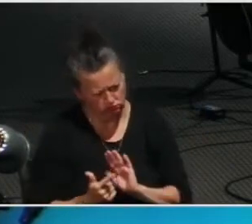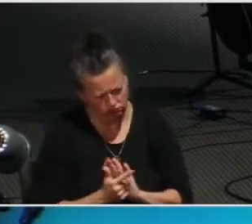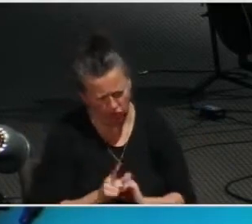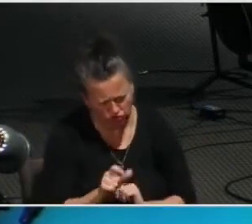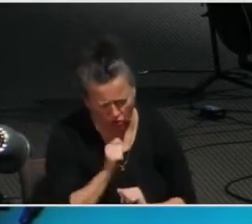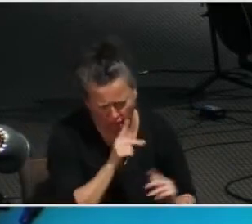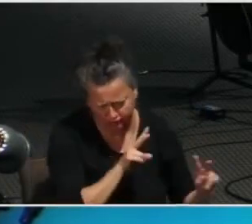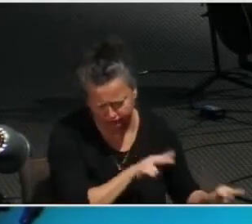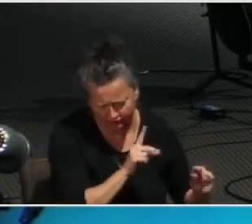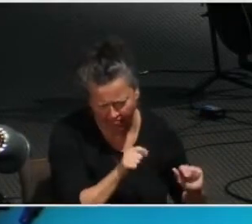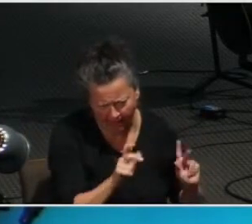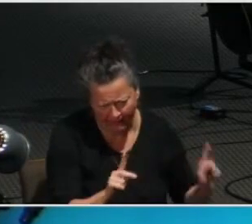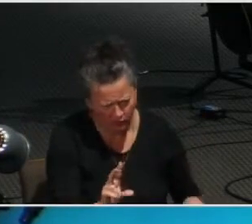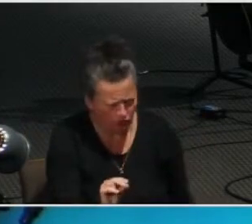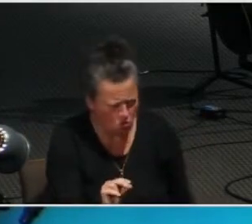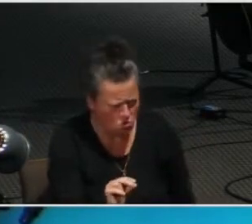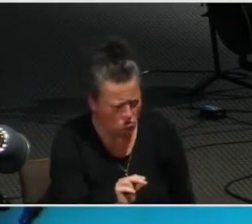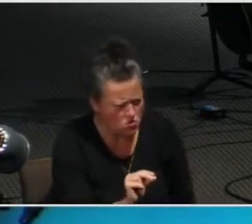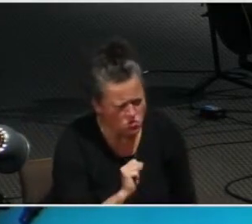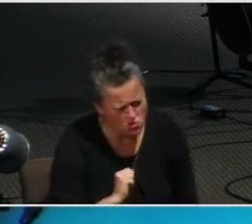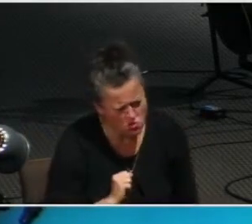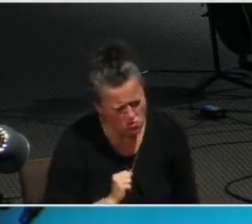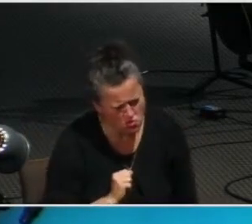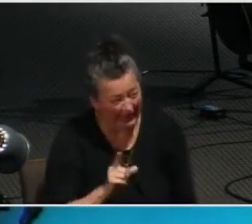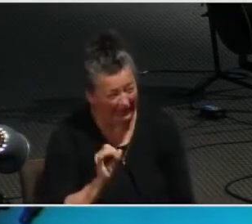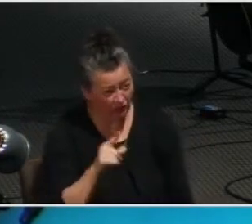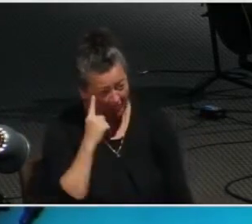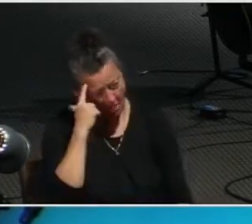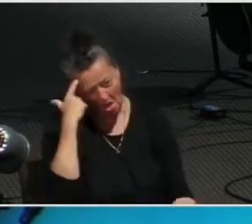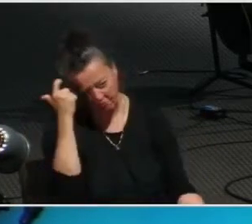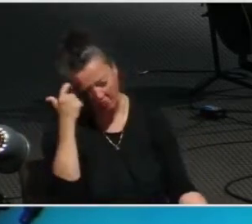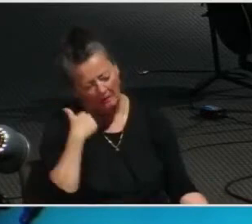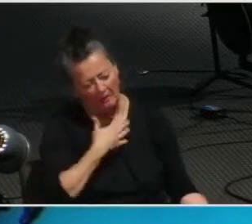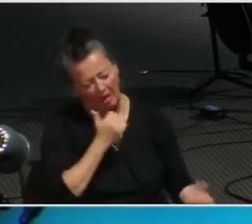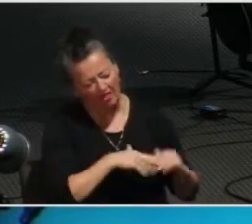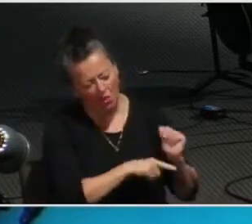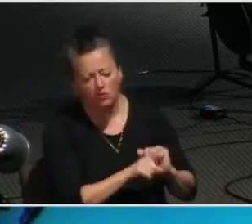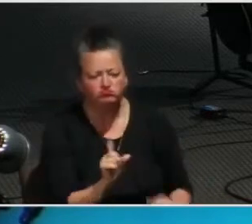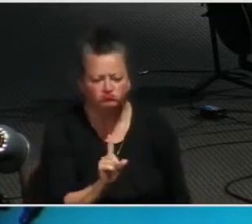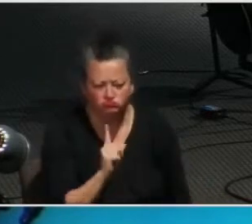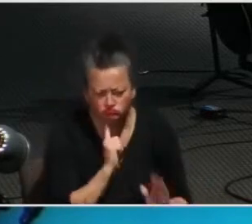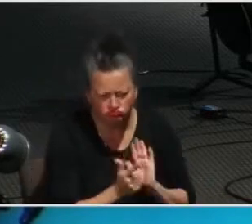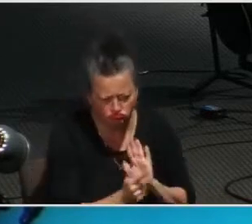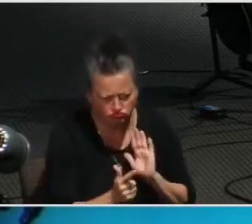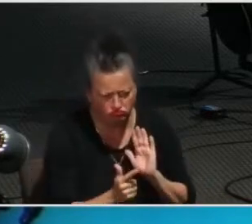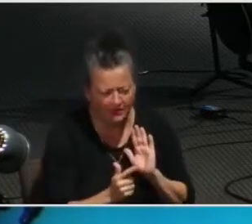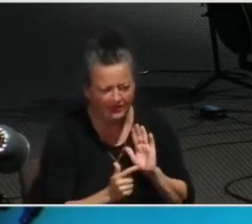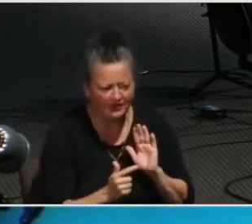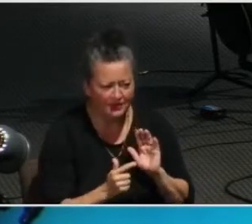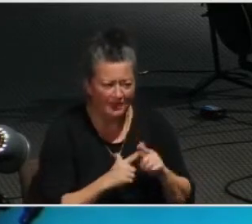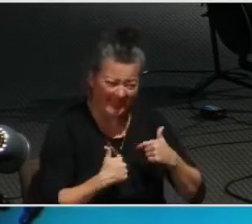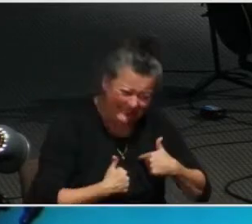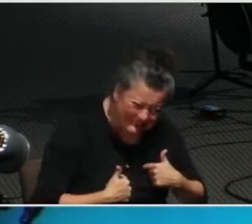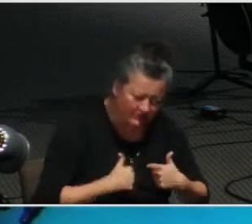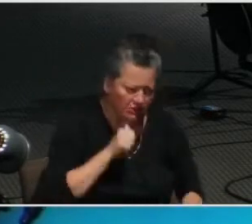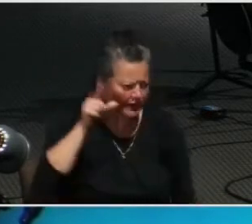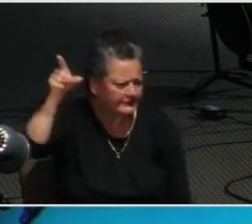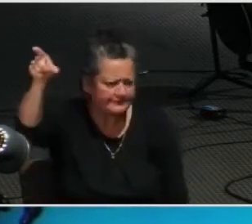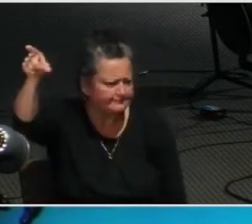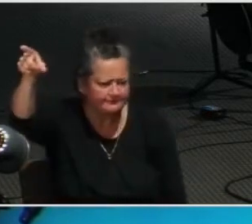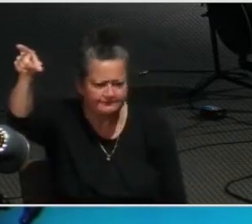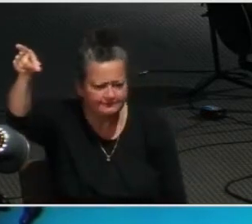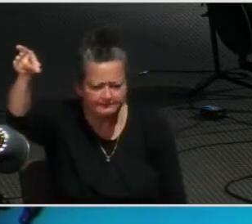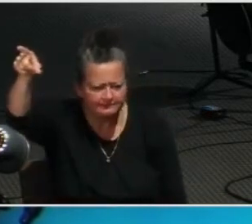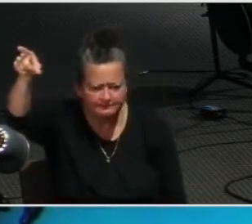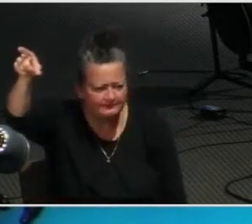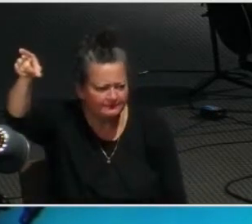It's being judgmental, thinking oneself superior and looking down at another. But we're still called to discern and call one